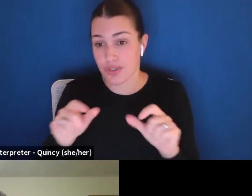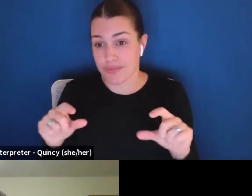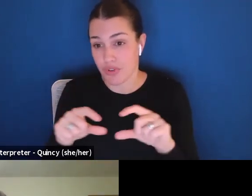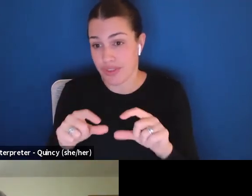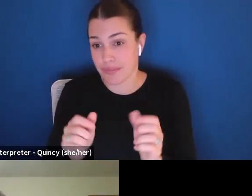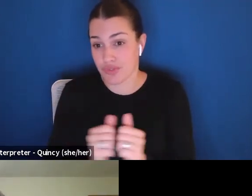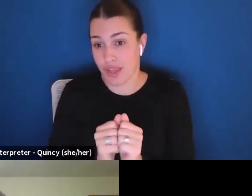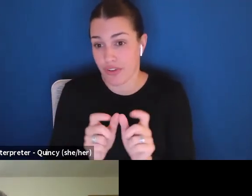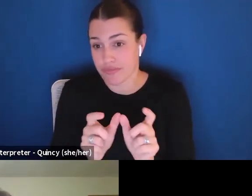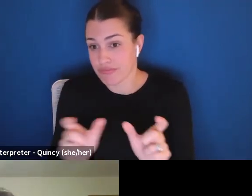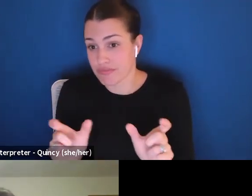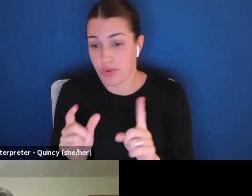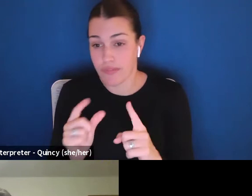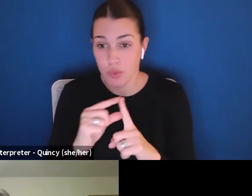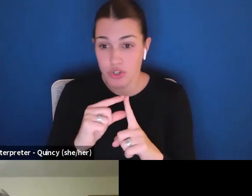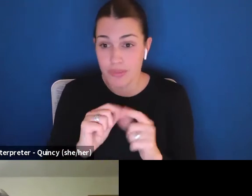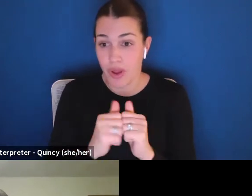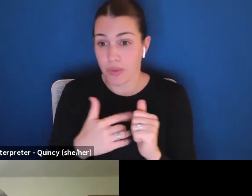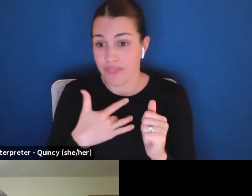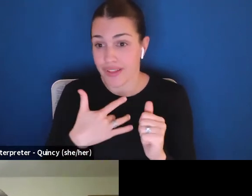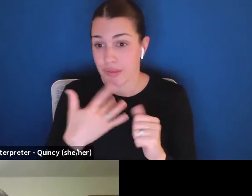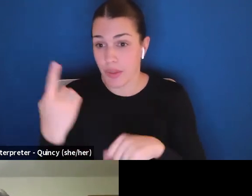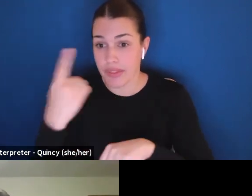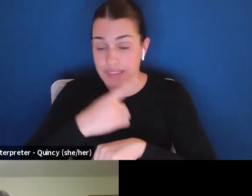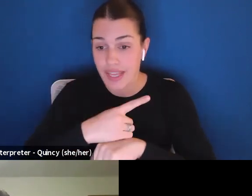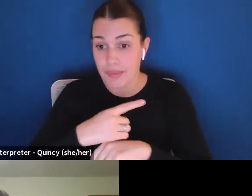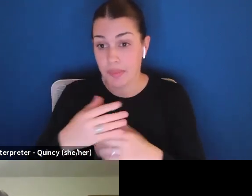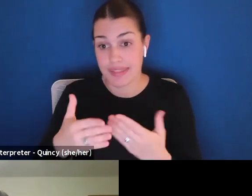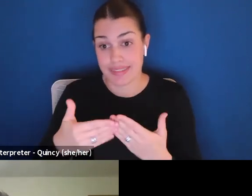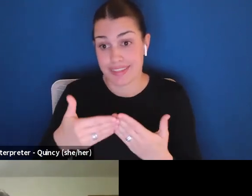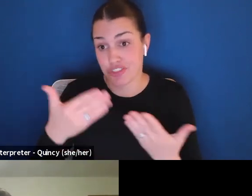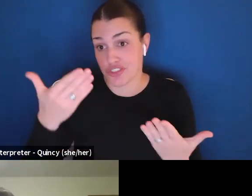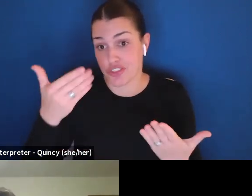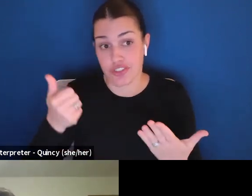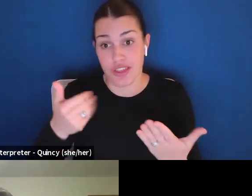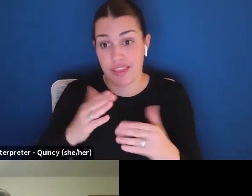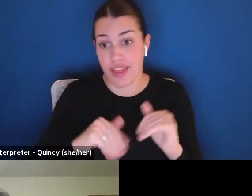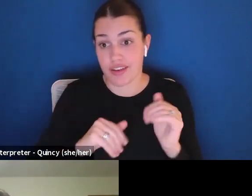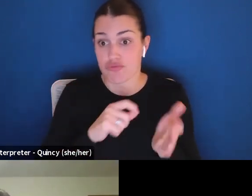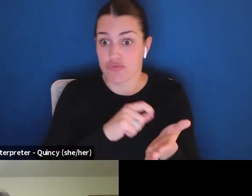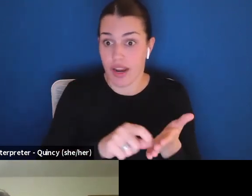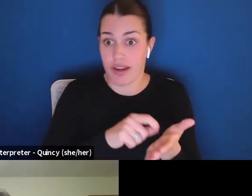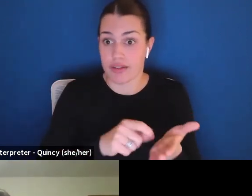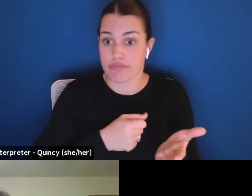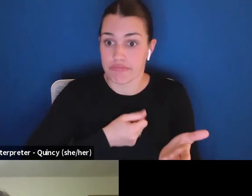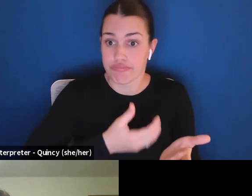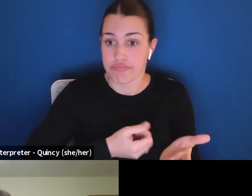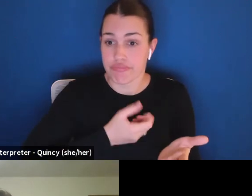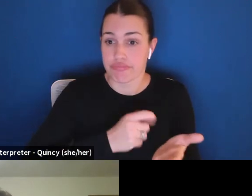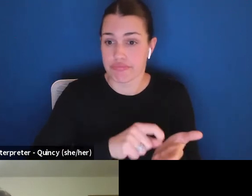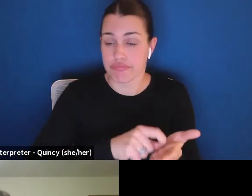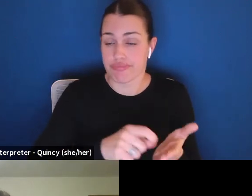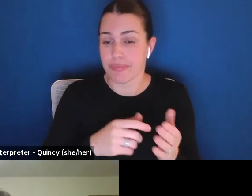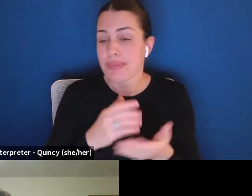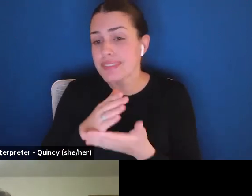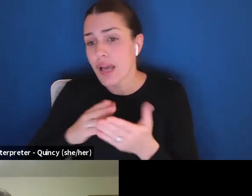to create a word for how you feel about the day. Maybe that's easier for you than just writing out your feelings. Or some people like to